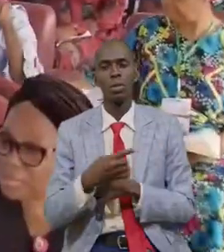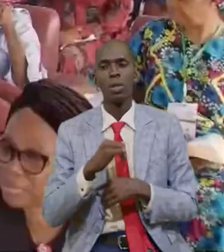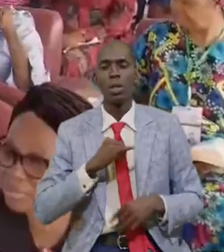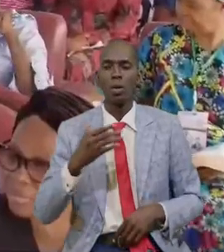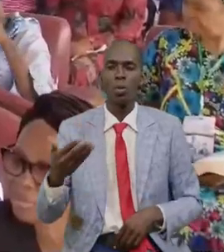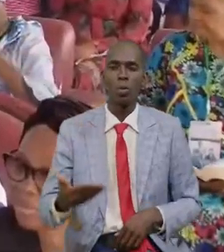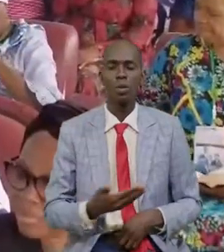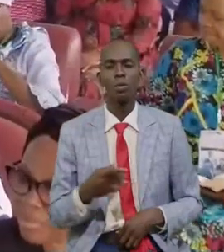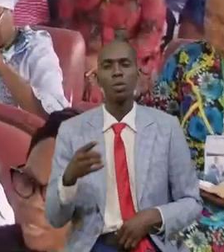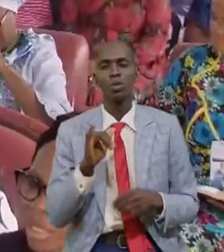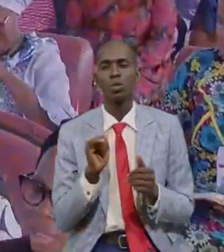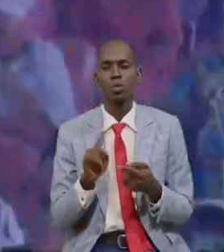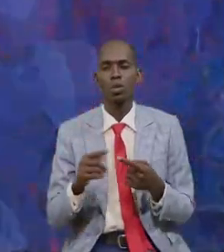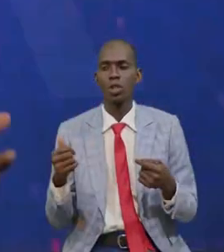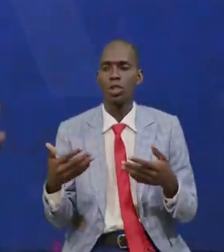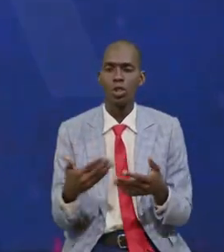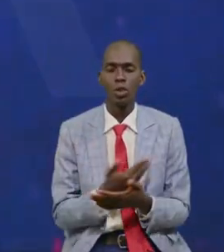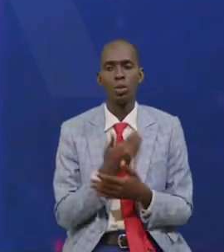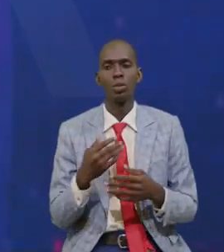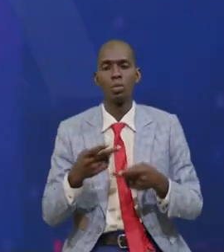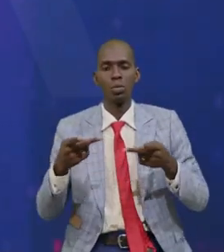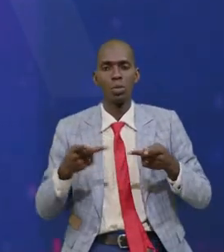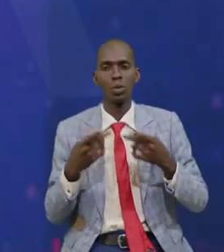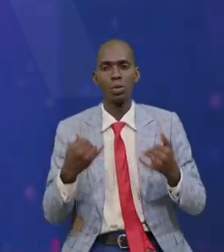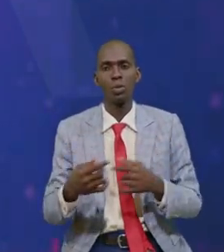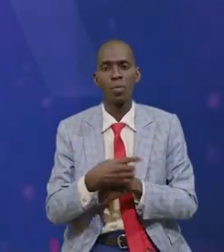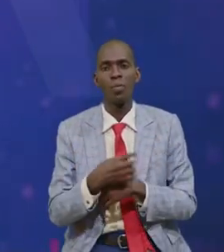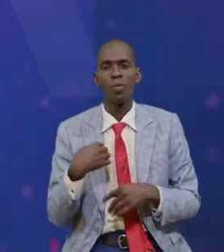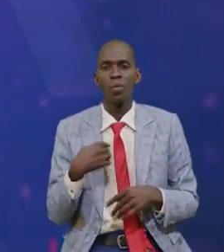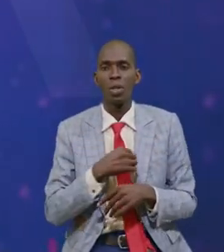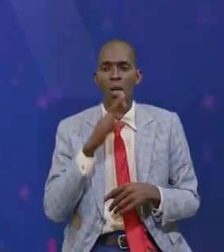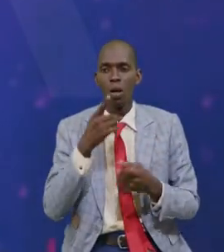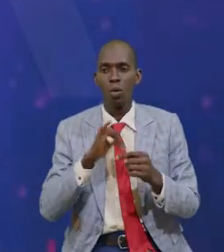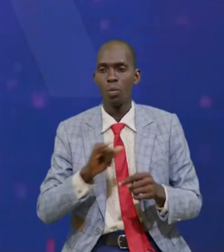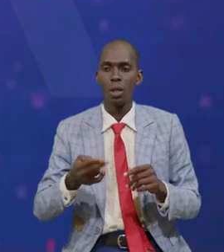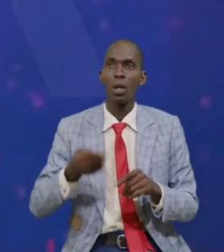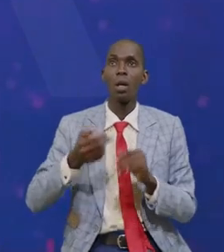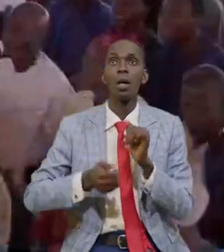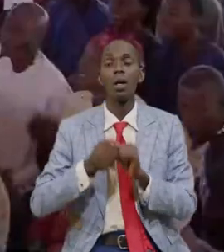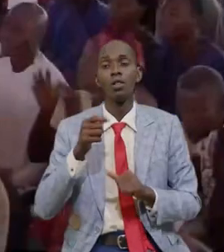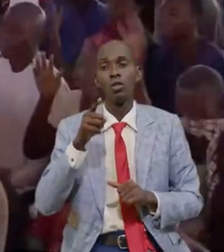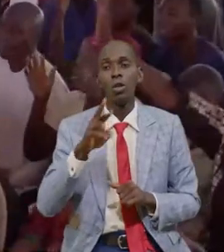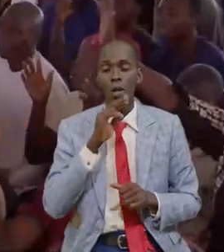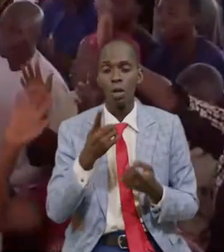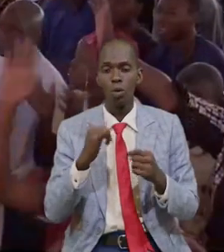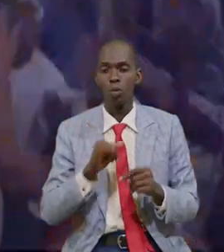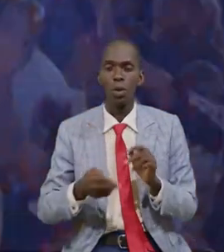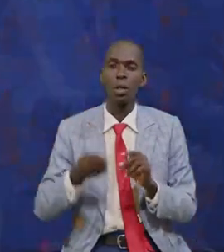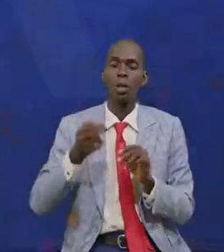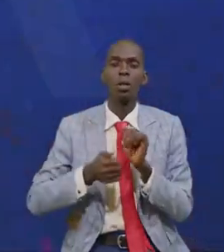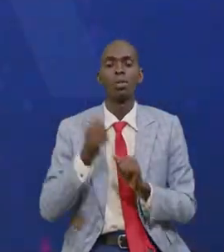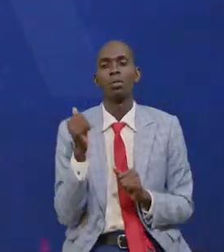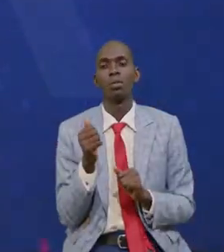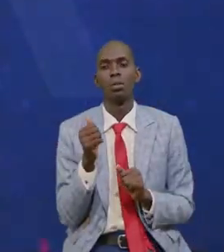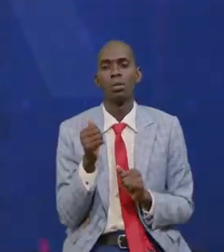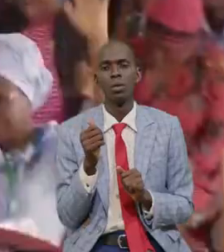to a new possession today. We're coming higher. You are coming higher.